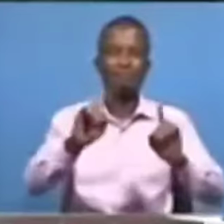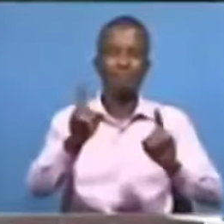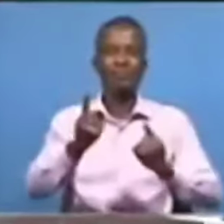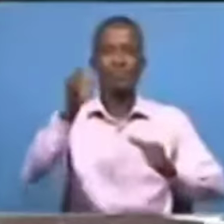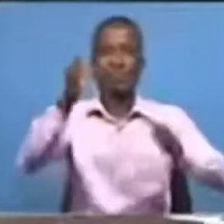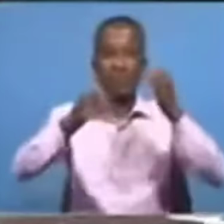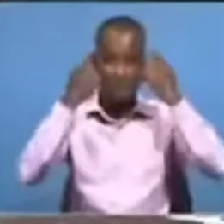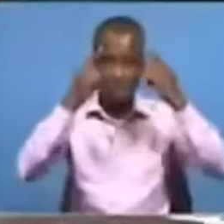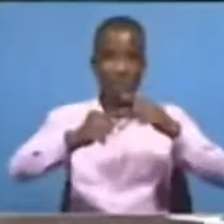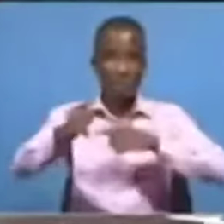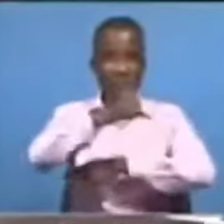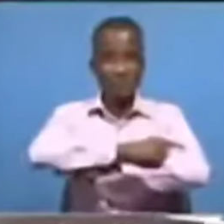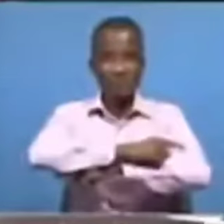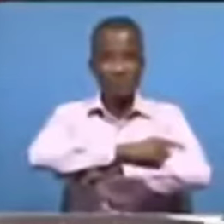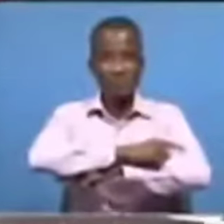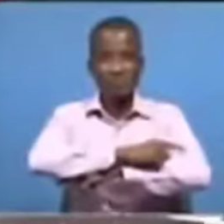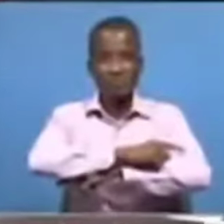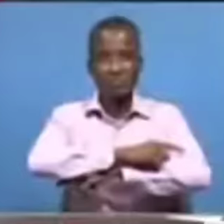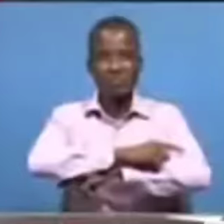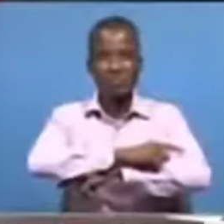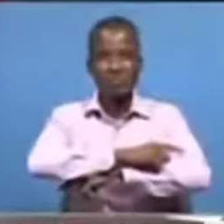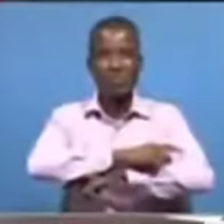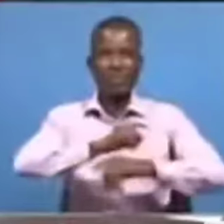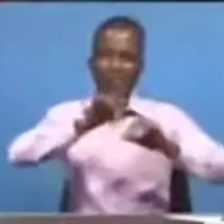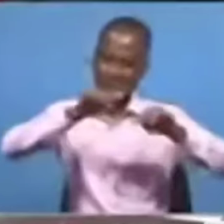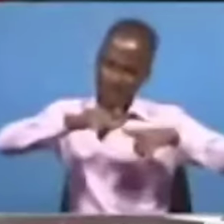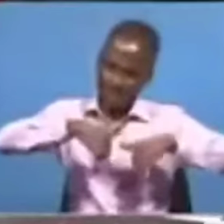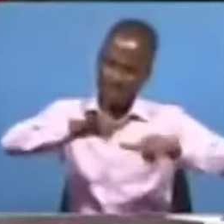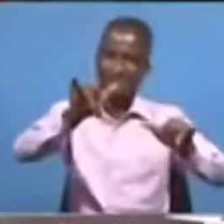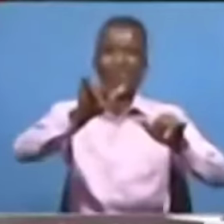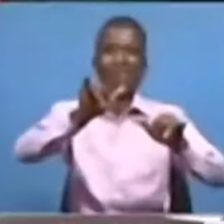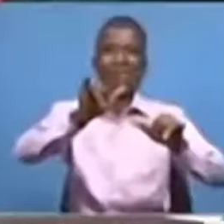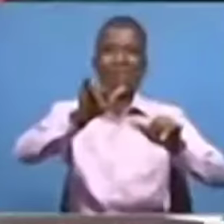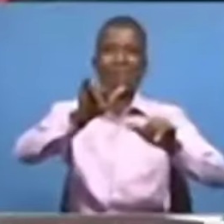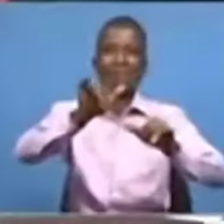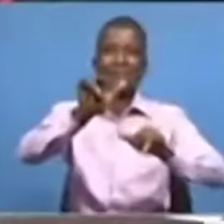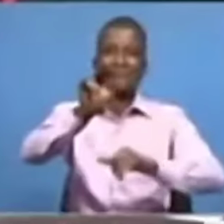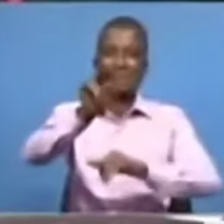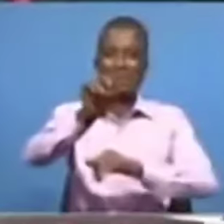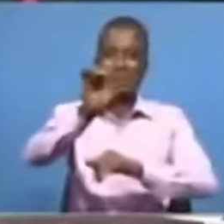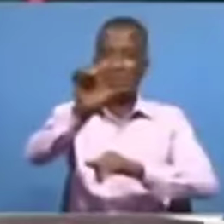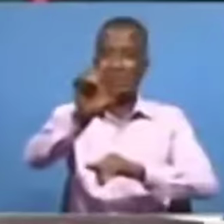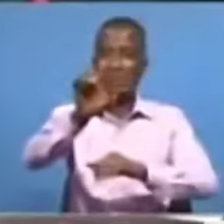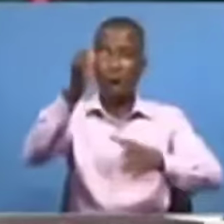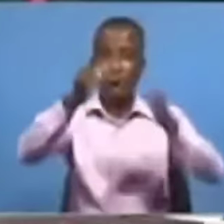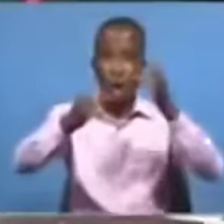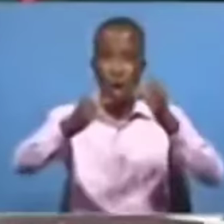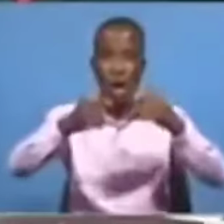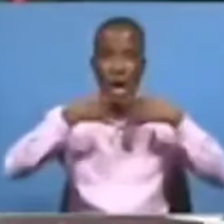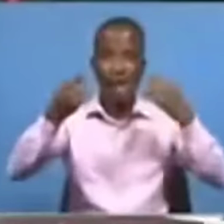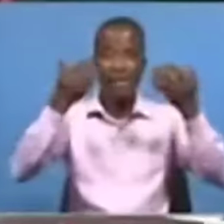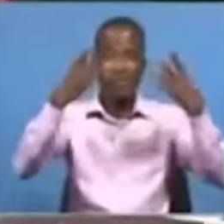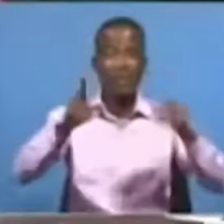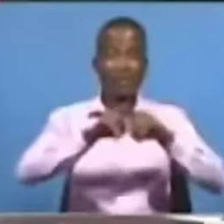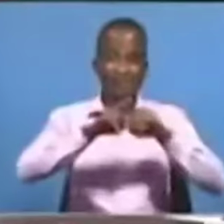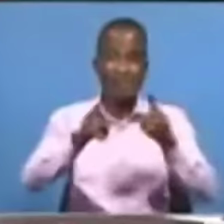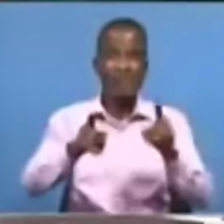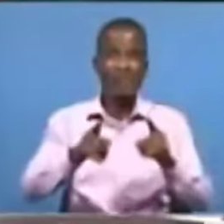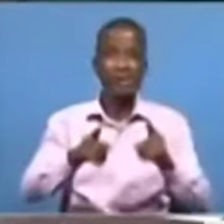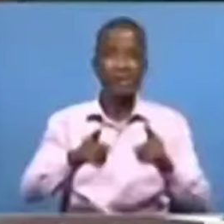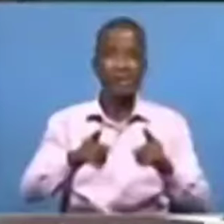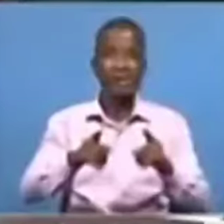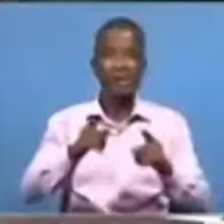esi o court na yen ye gusu agina bebi agina se court na kasa de na ne court nso bɛka